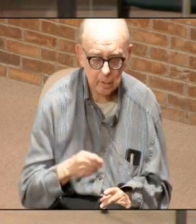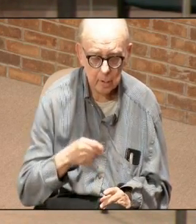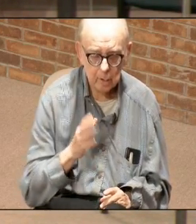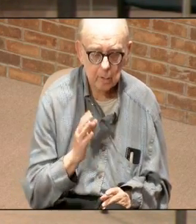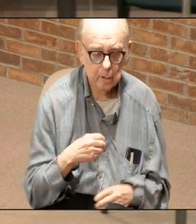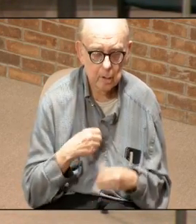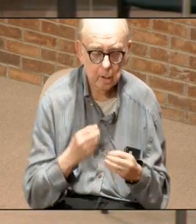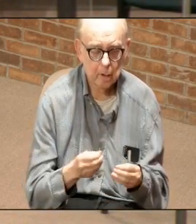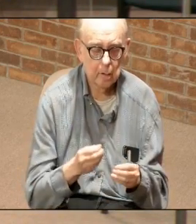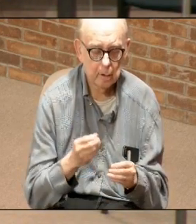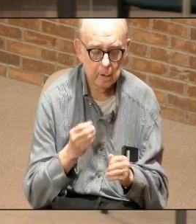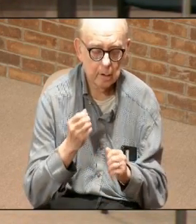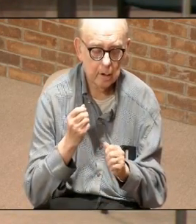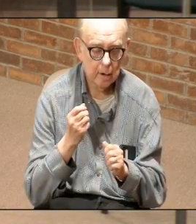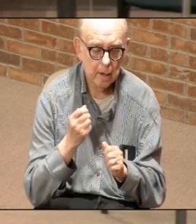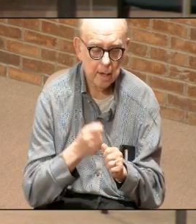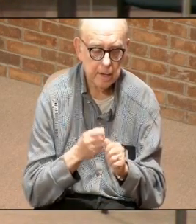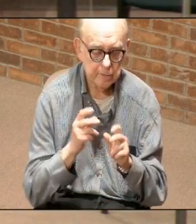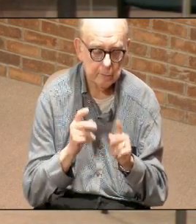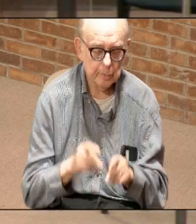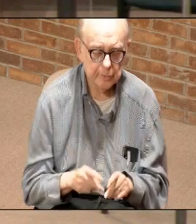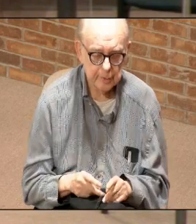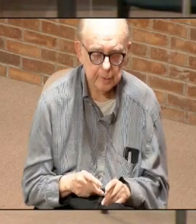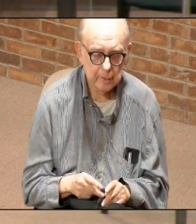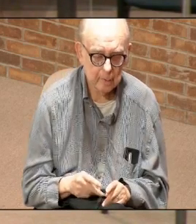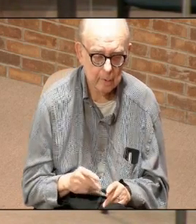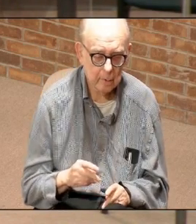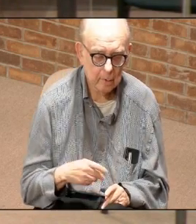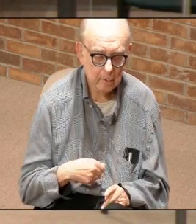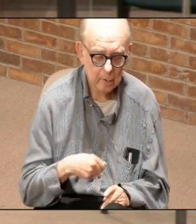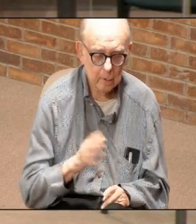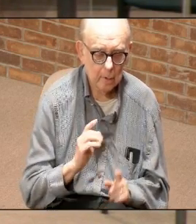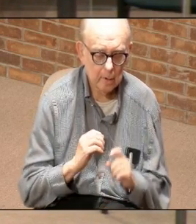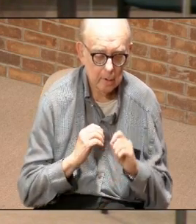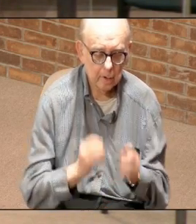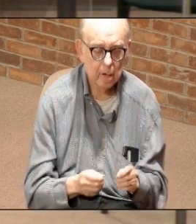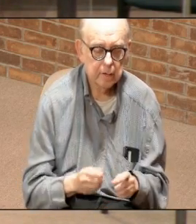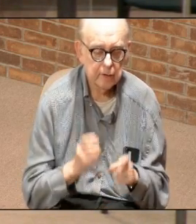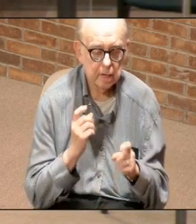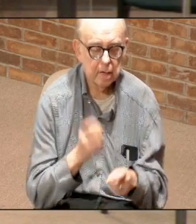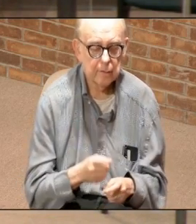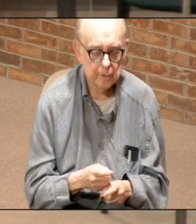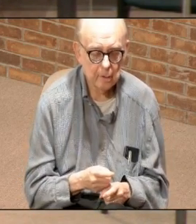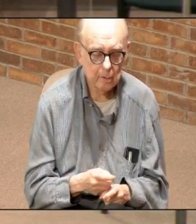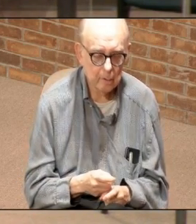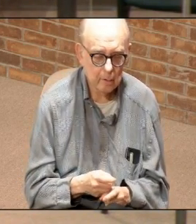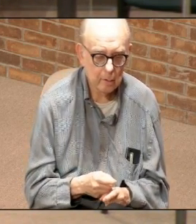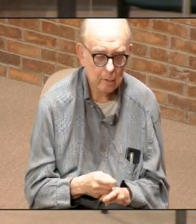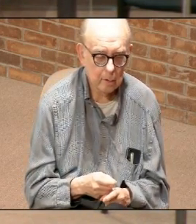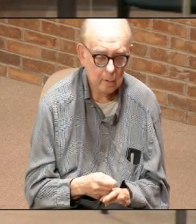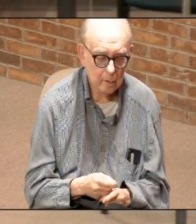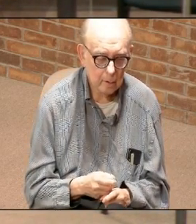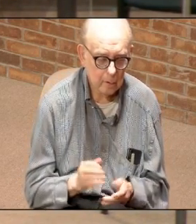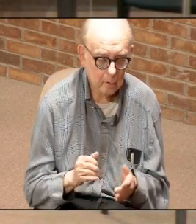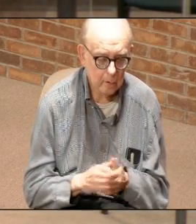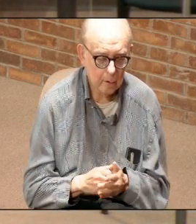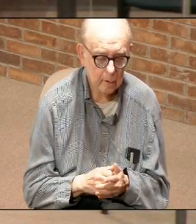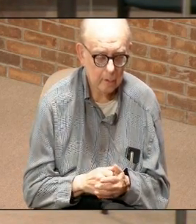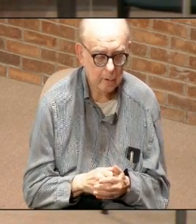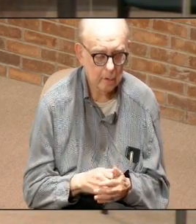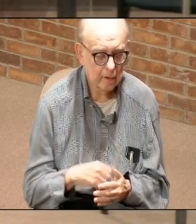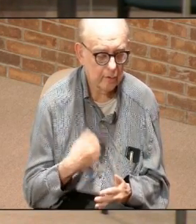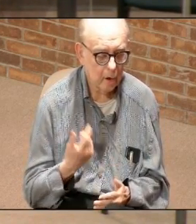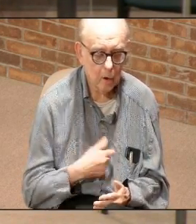God has given each and every one of us a God-given gift that is all